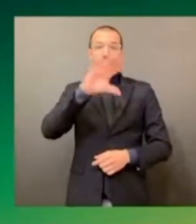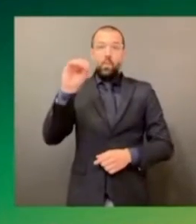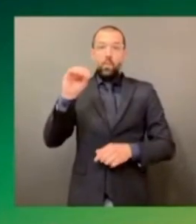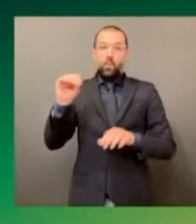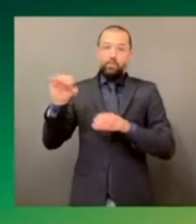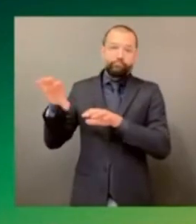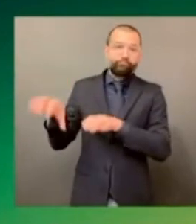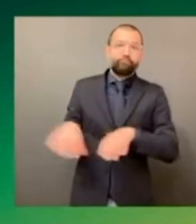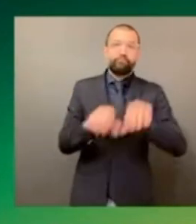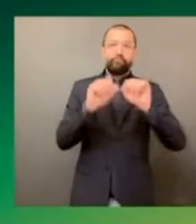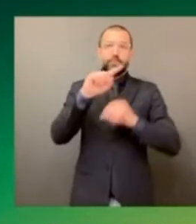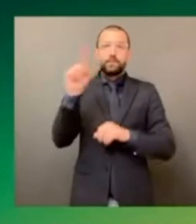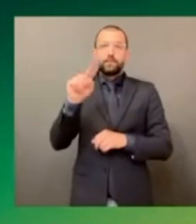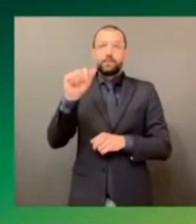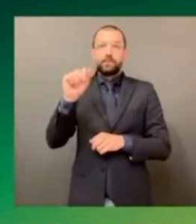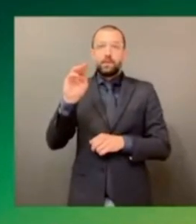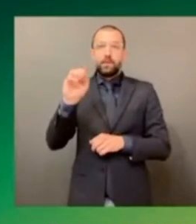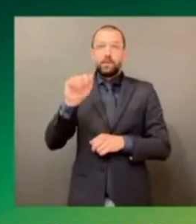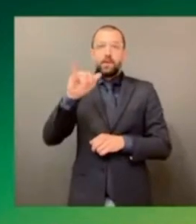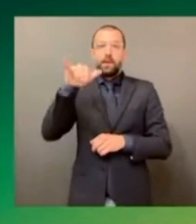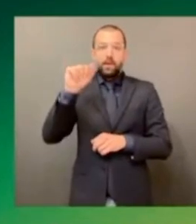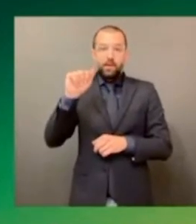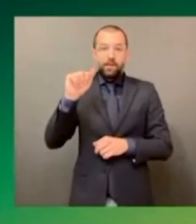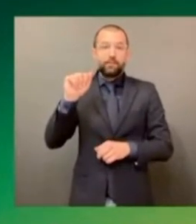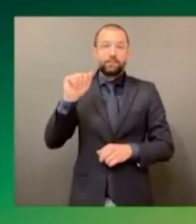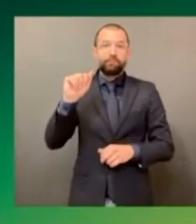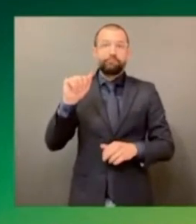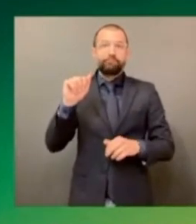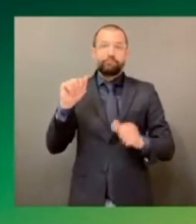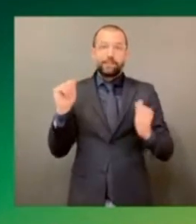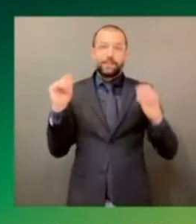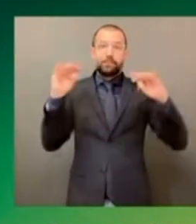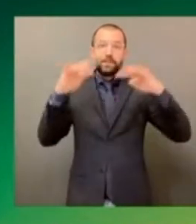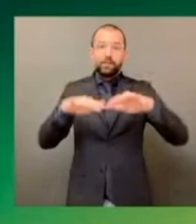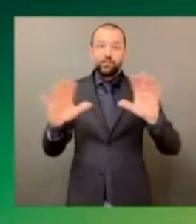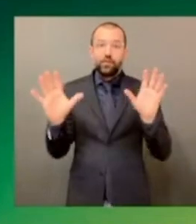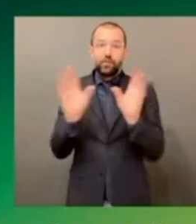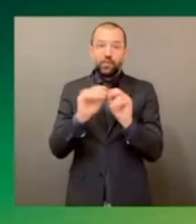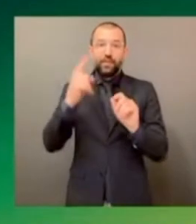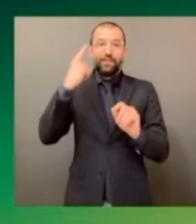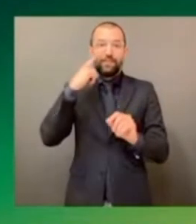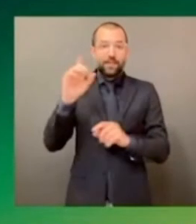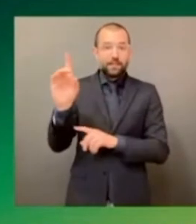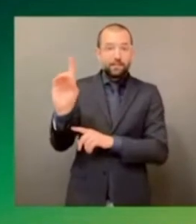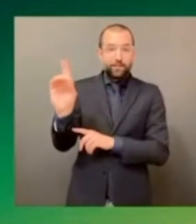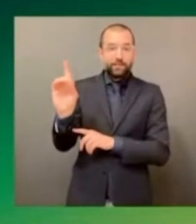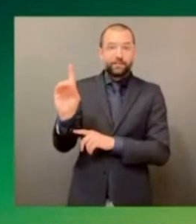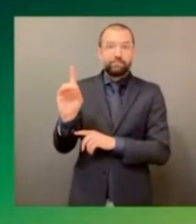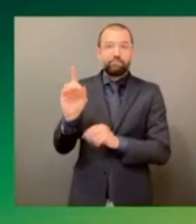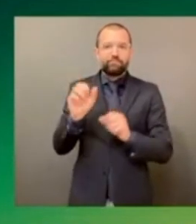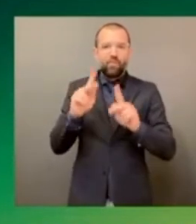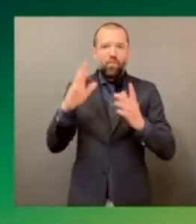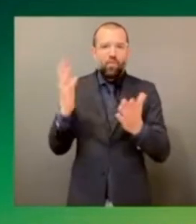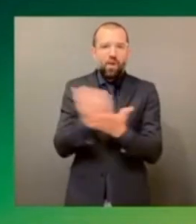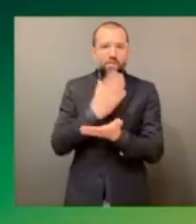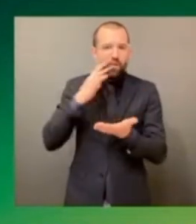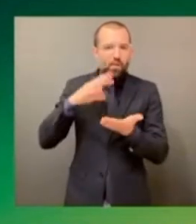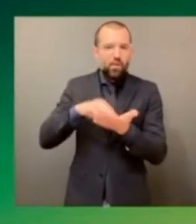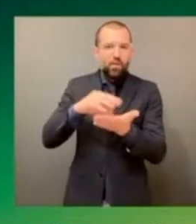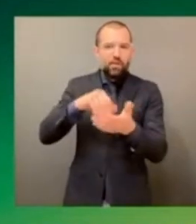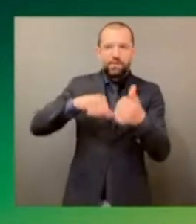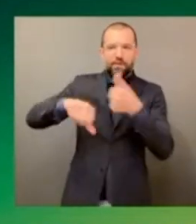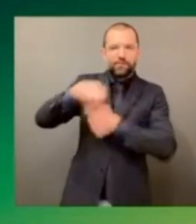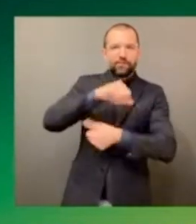the Summit for Democracy, an opportunity to learn from each other and strengthen